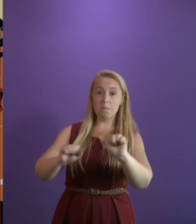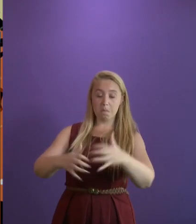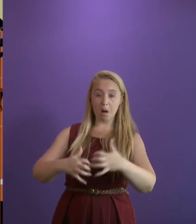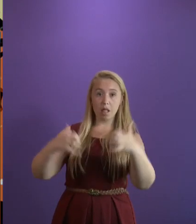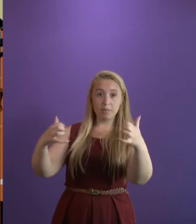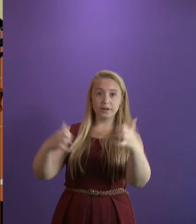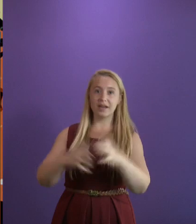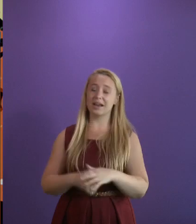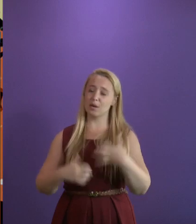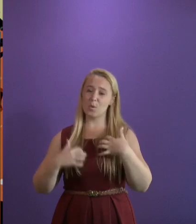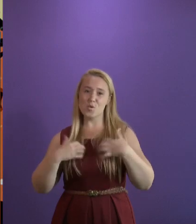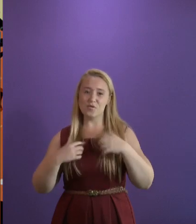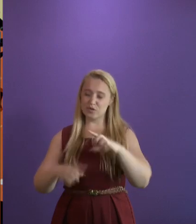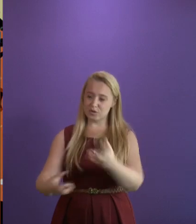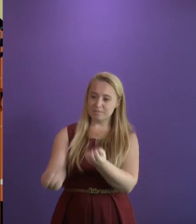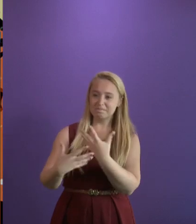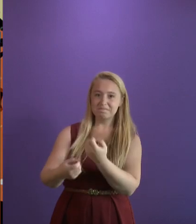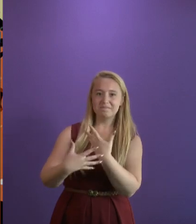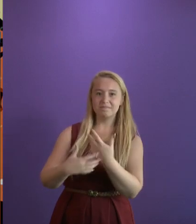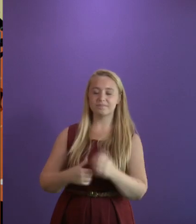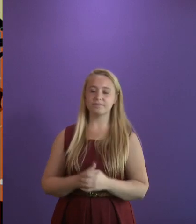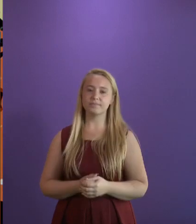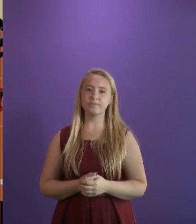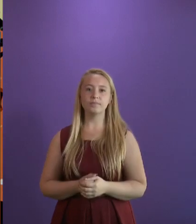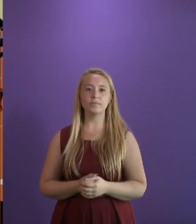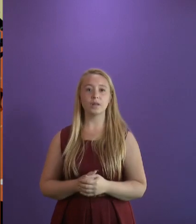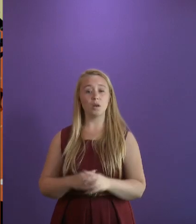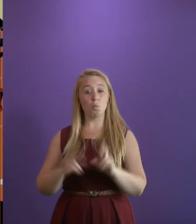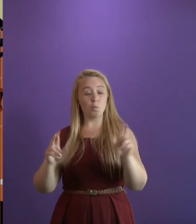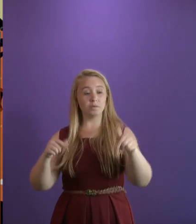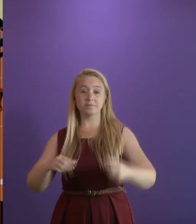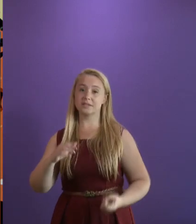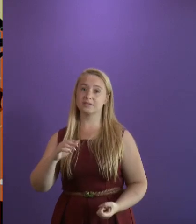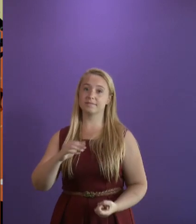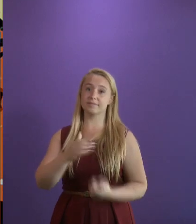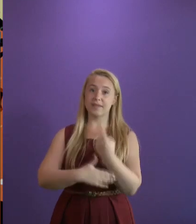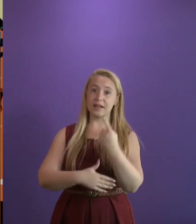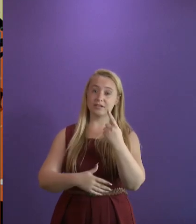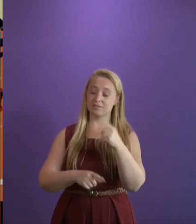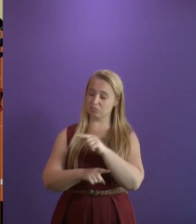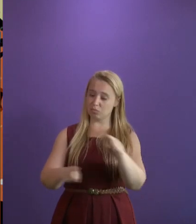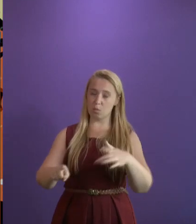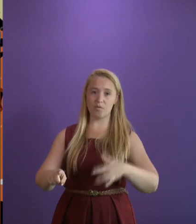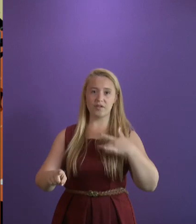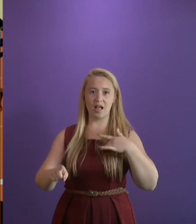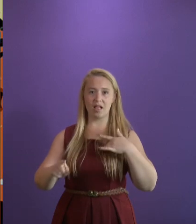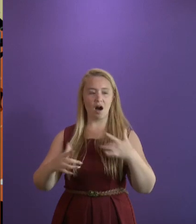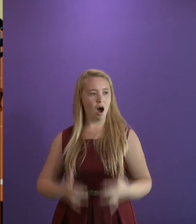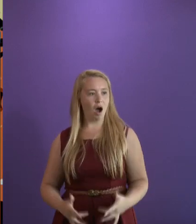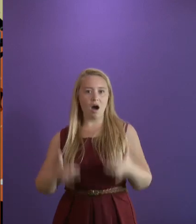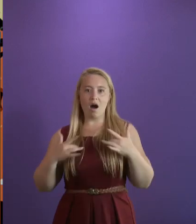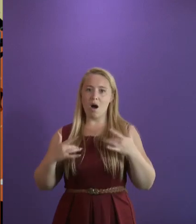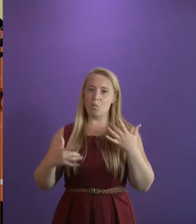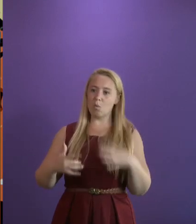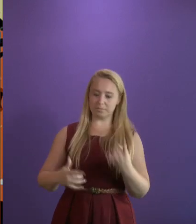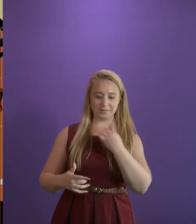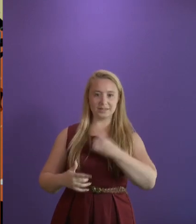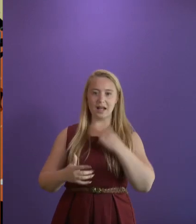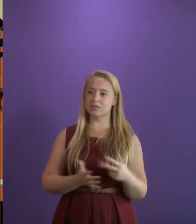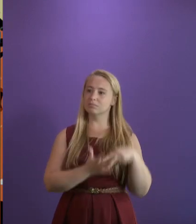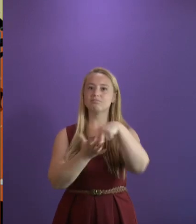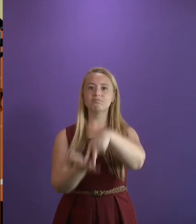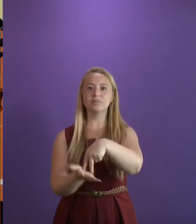to hearing from you. I hope that this event will inspire you to perhaps stand for elected positions and